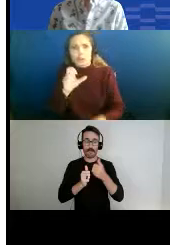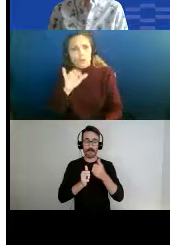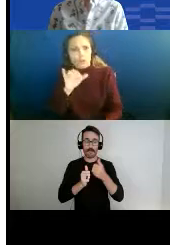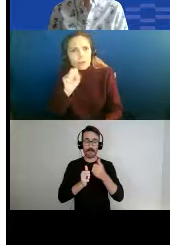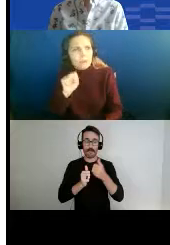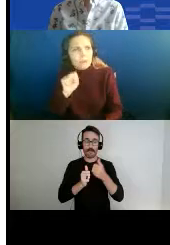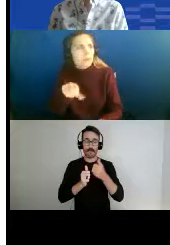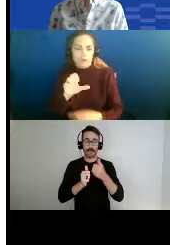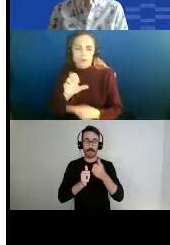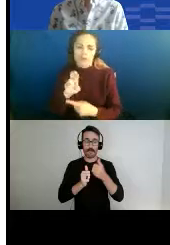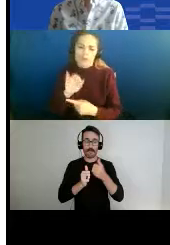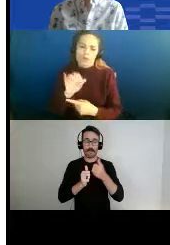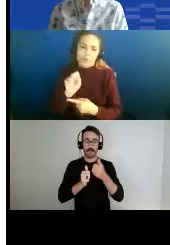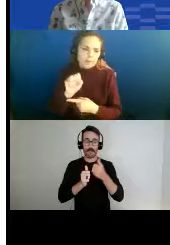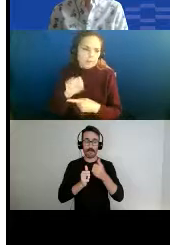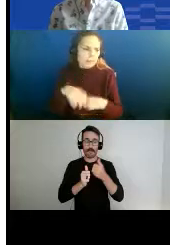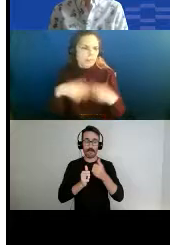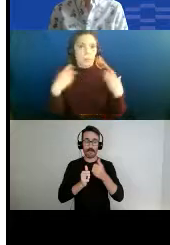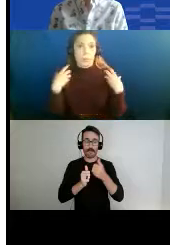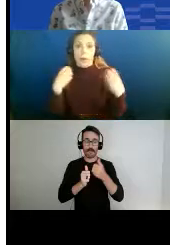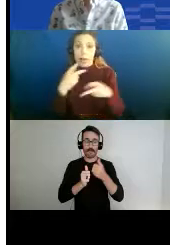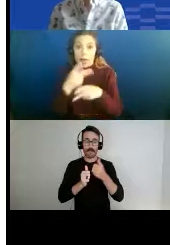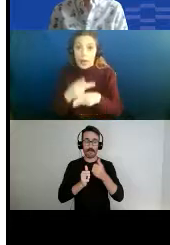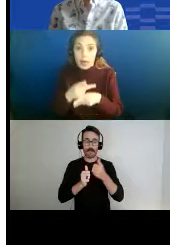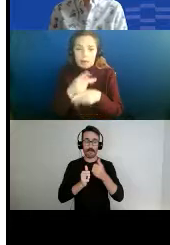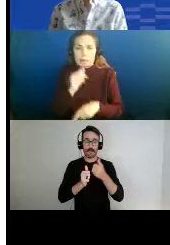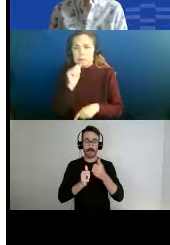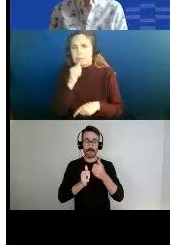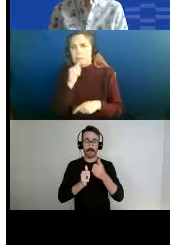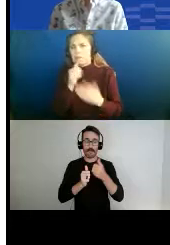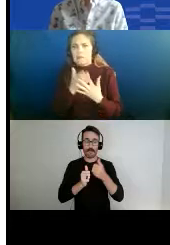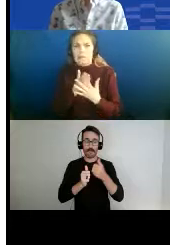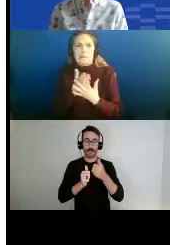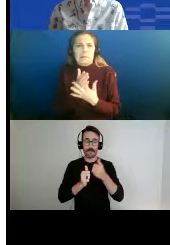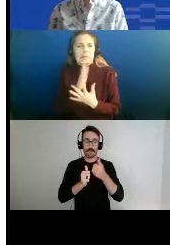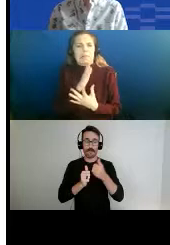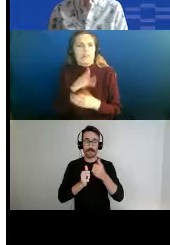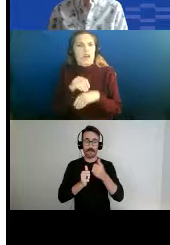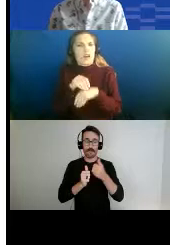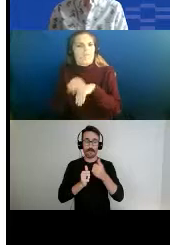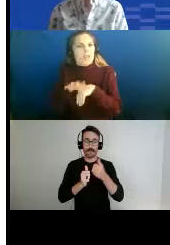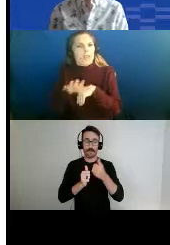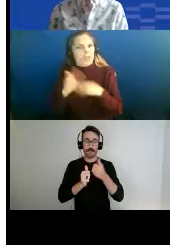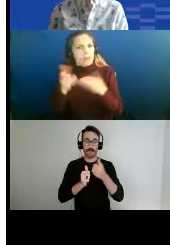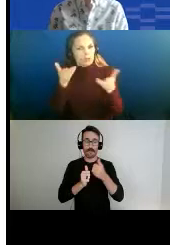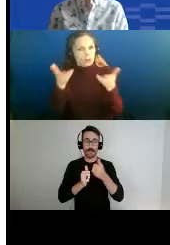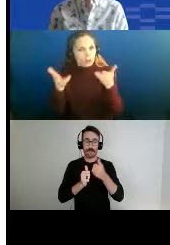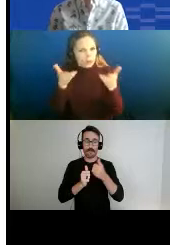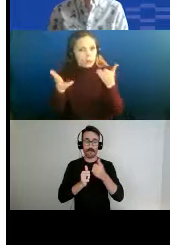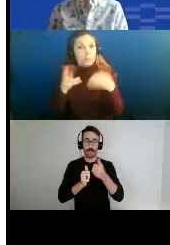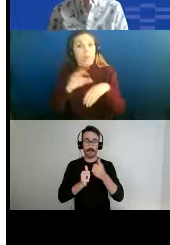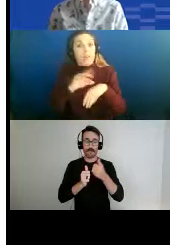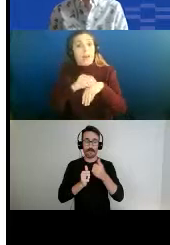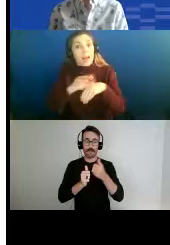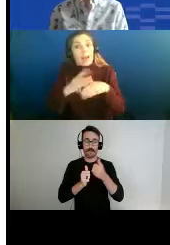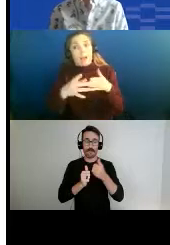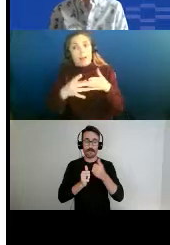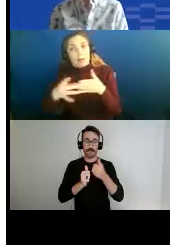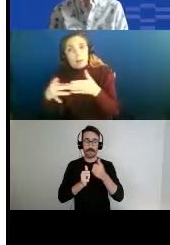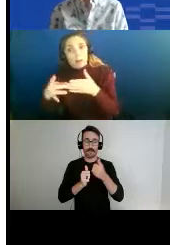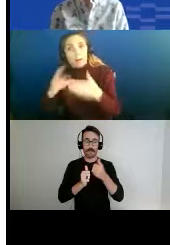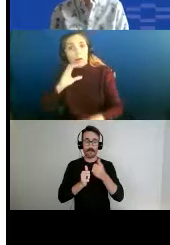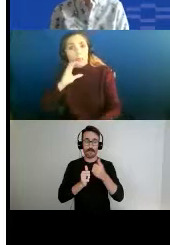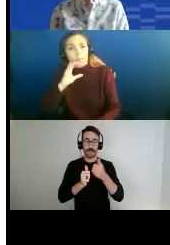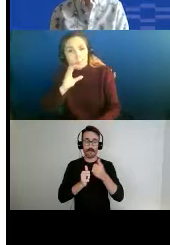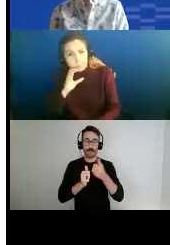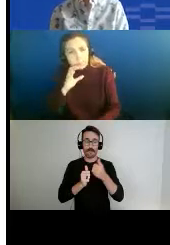accessing services, and we can easily conjecture dementia care services later in life. This is also the case for younger